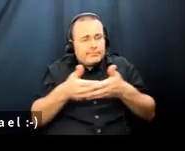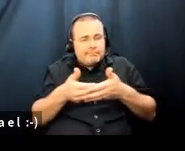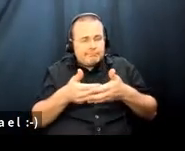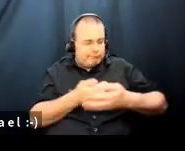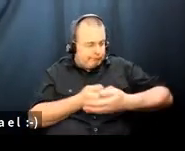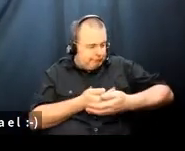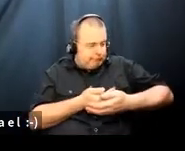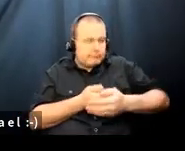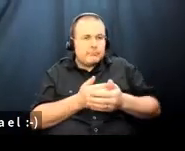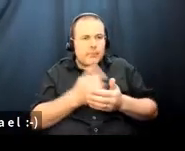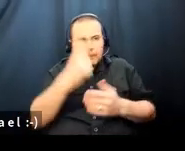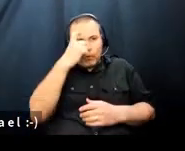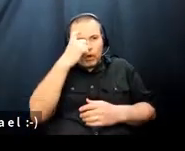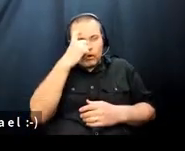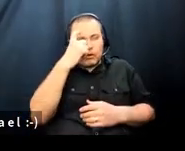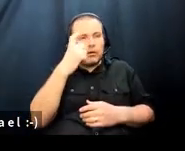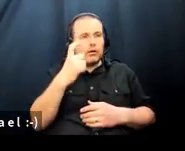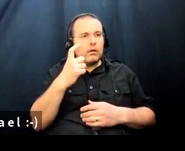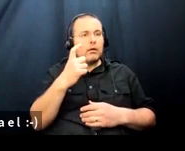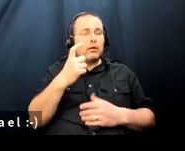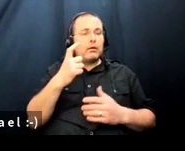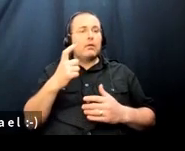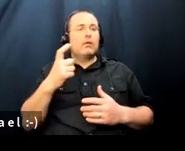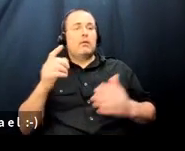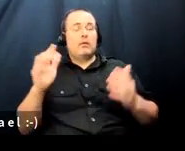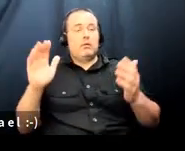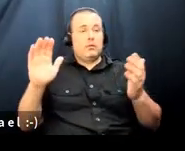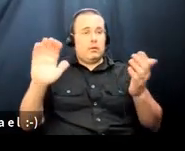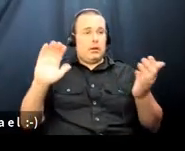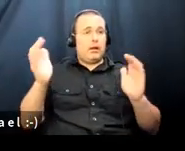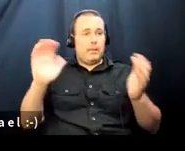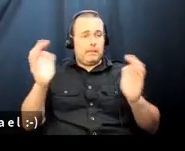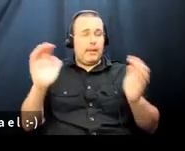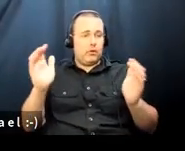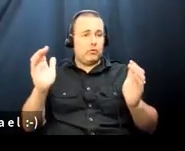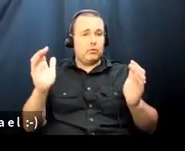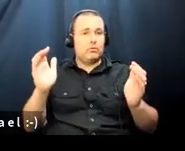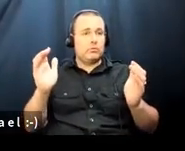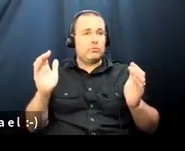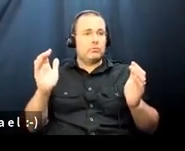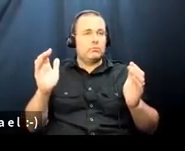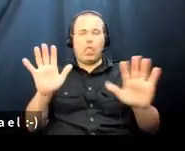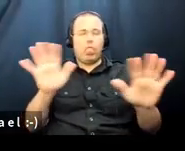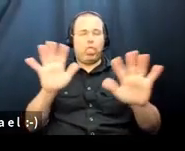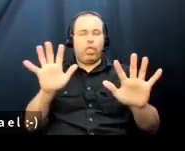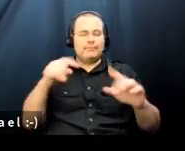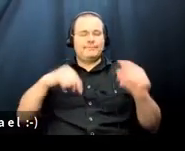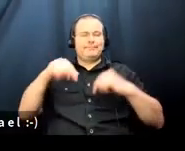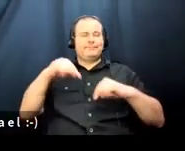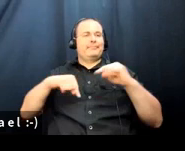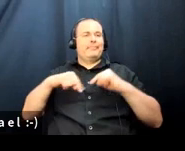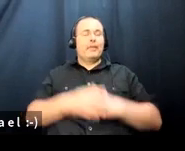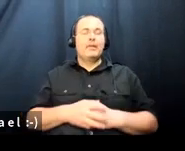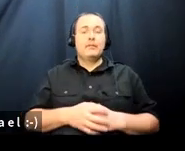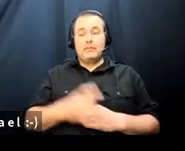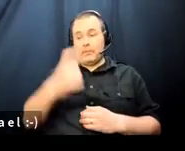is approximately a third of the size it will be at the time. The brain of let me go back. The brain